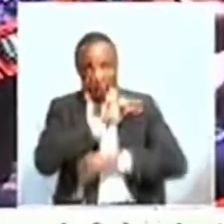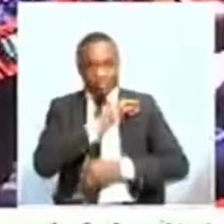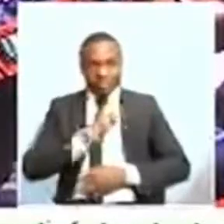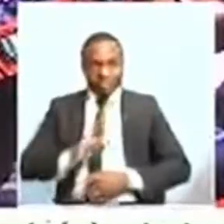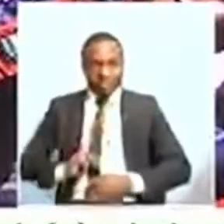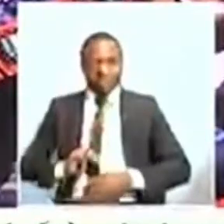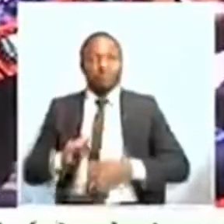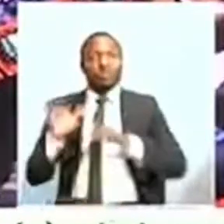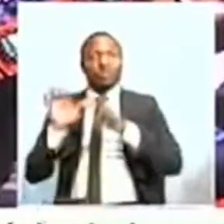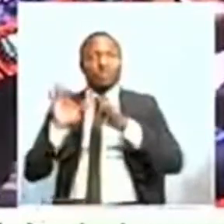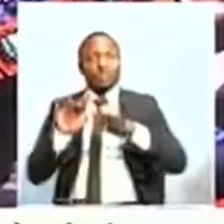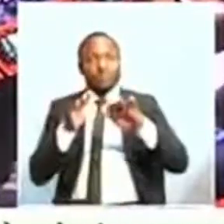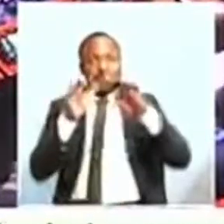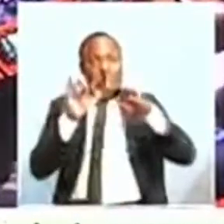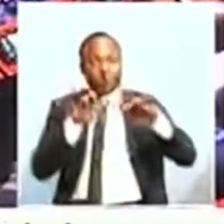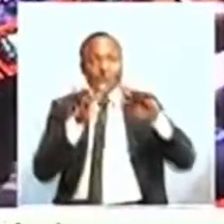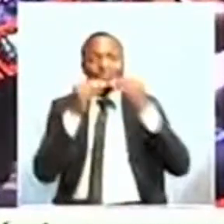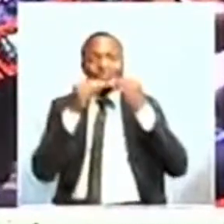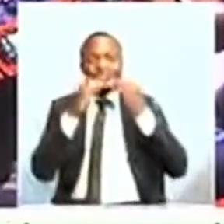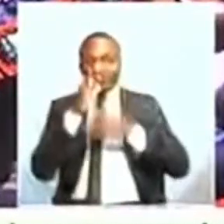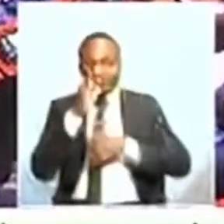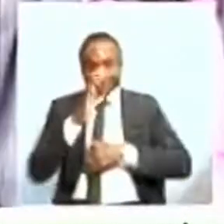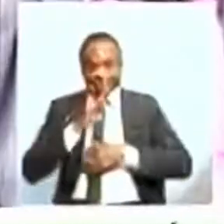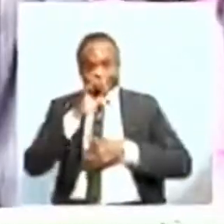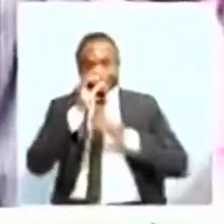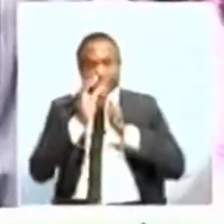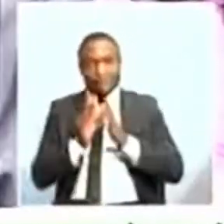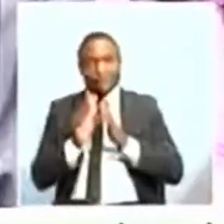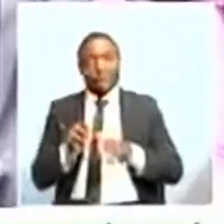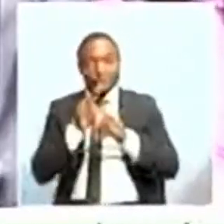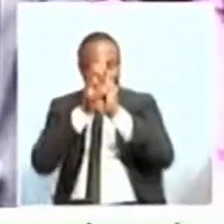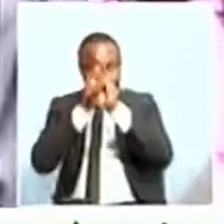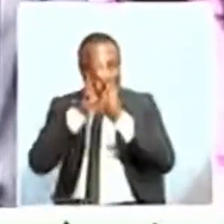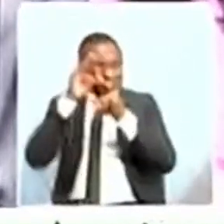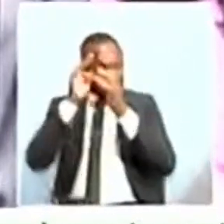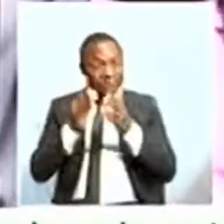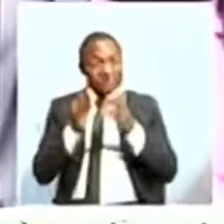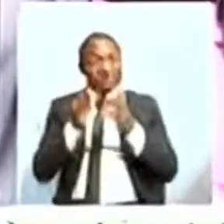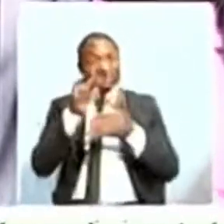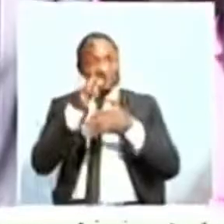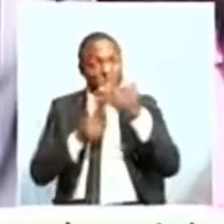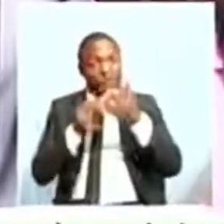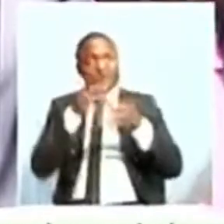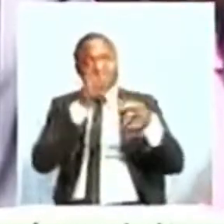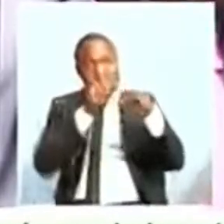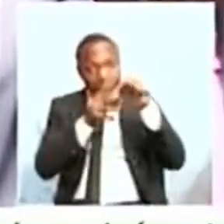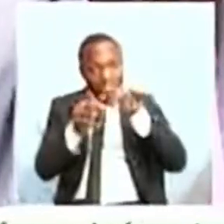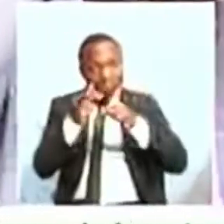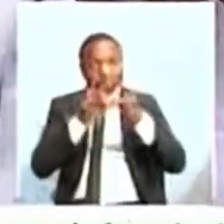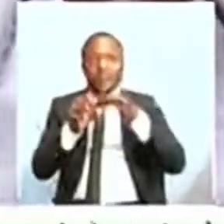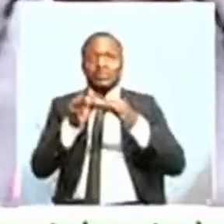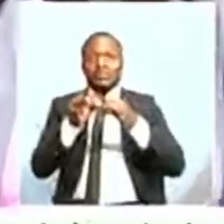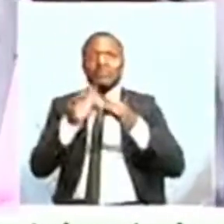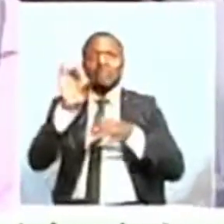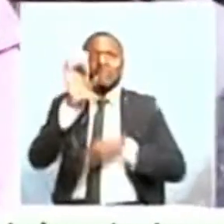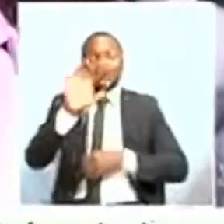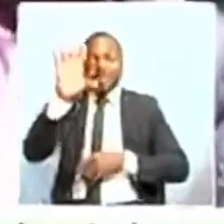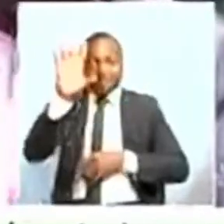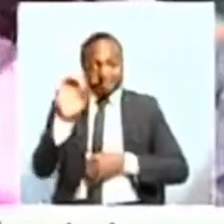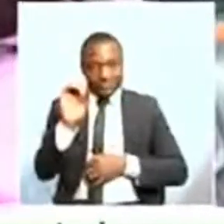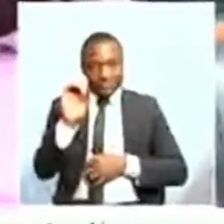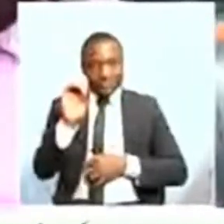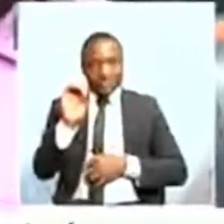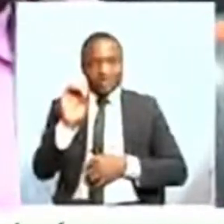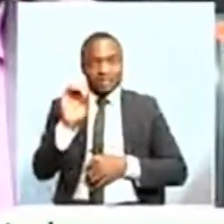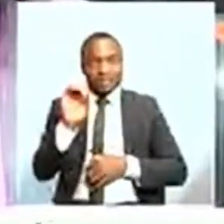for Chimwemwe. Thank you very much, Madam Speaker. Honorable Minister, out of that 650 or 850,